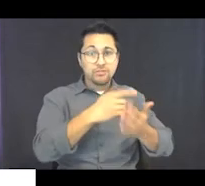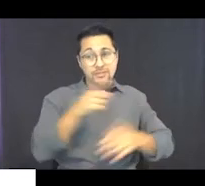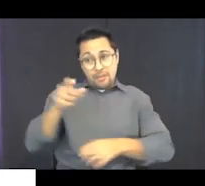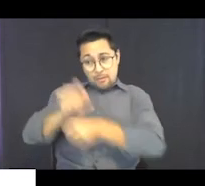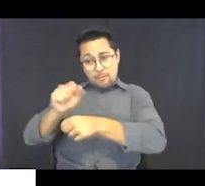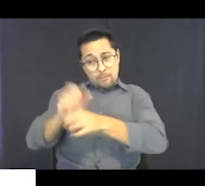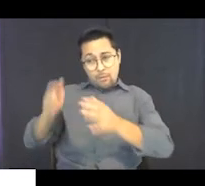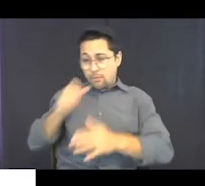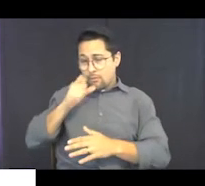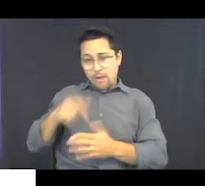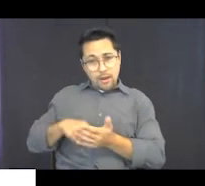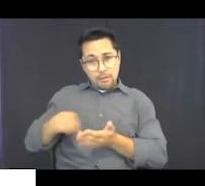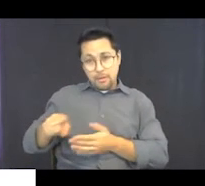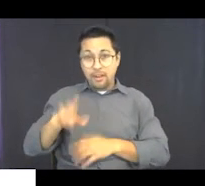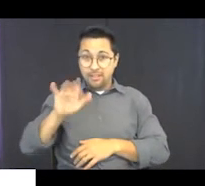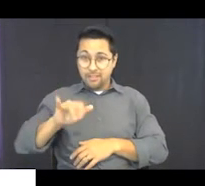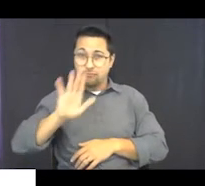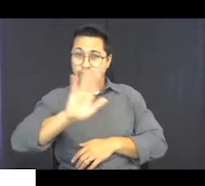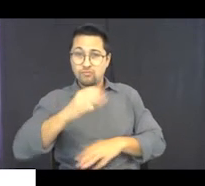and it will be your fault.